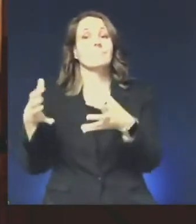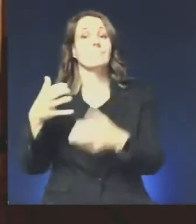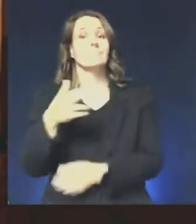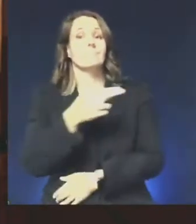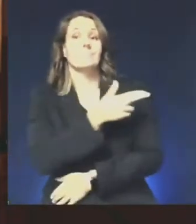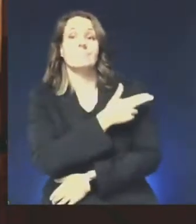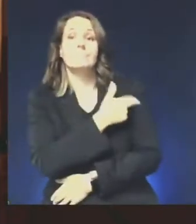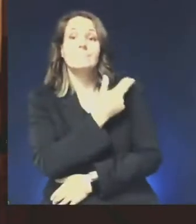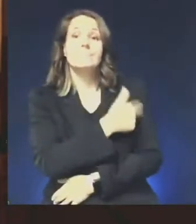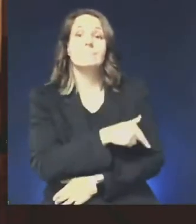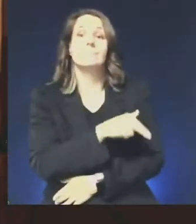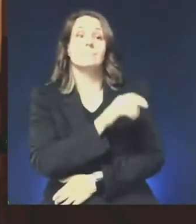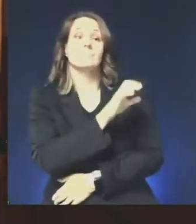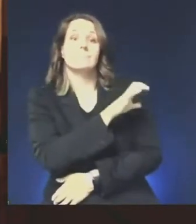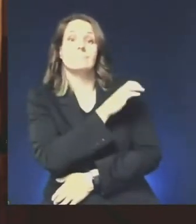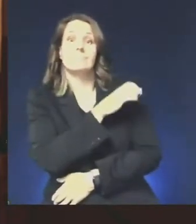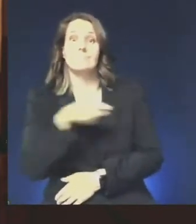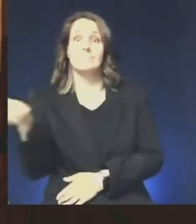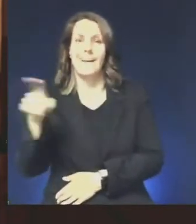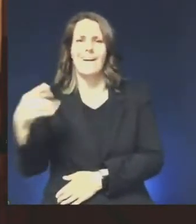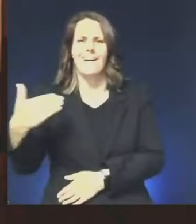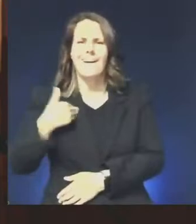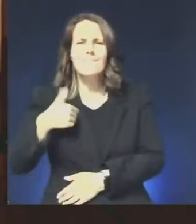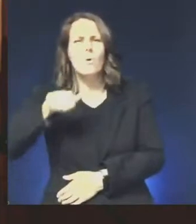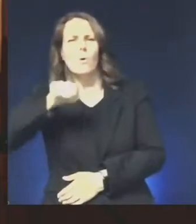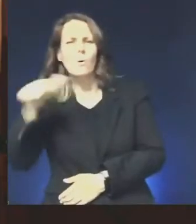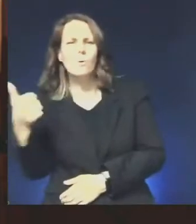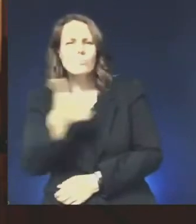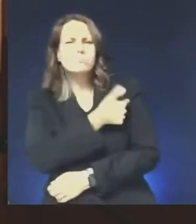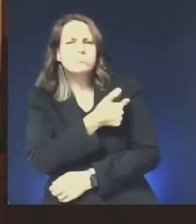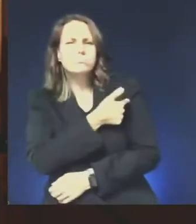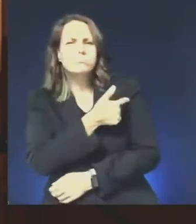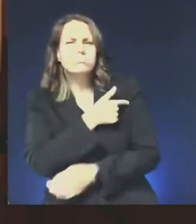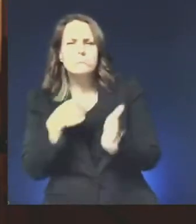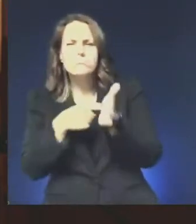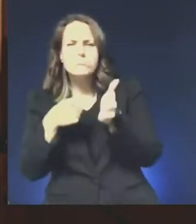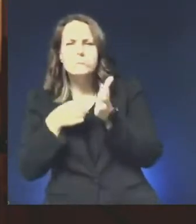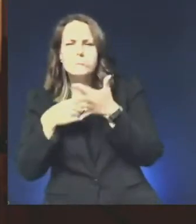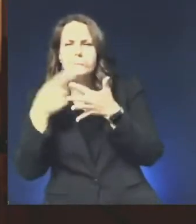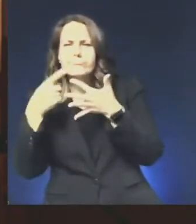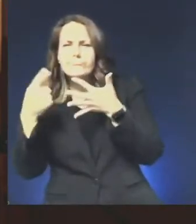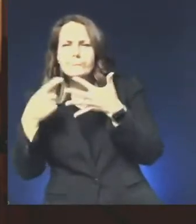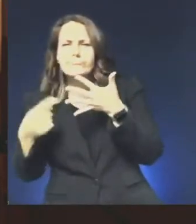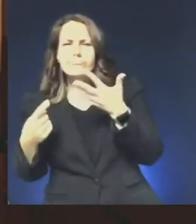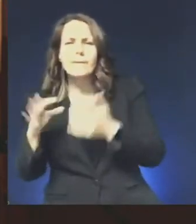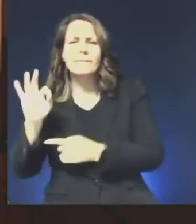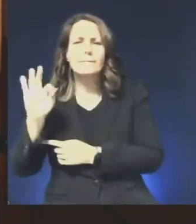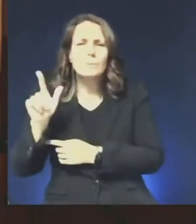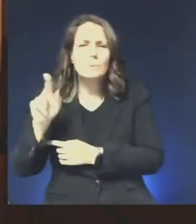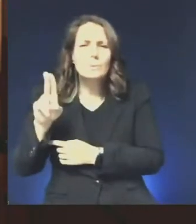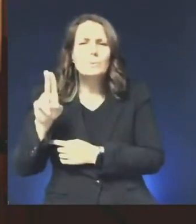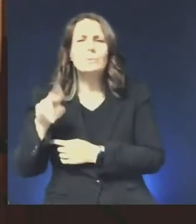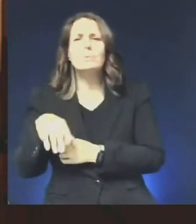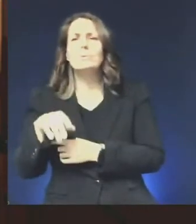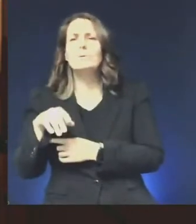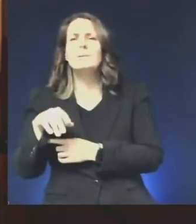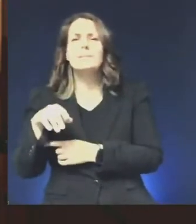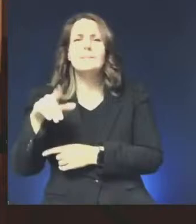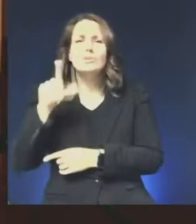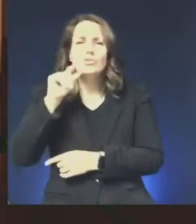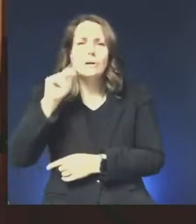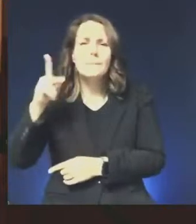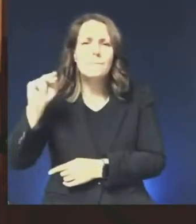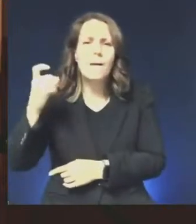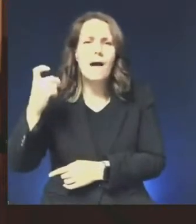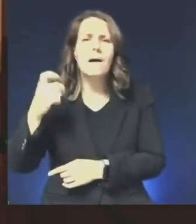show immunity against vaccine-preventable diseases like chickenpox and measles and mumps in order to practice in a